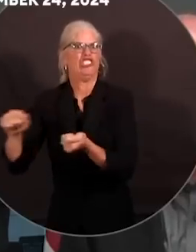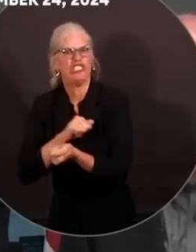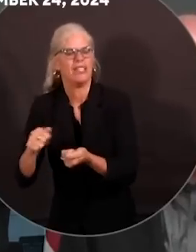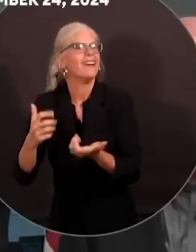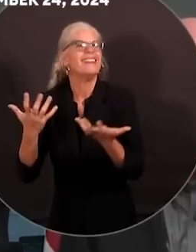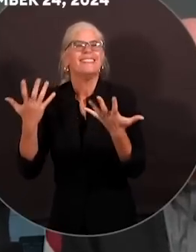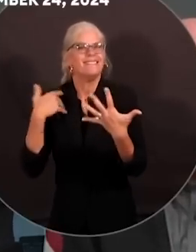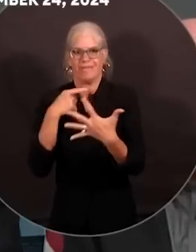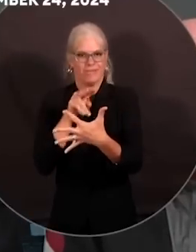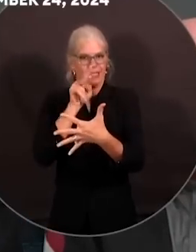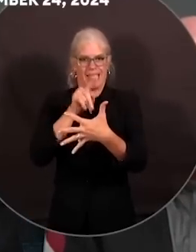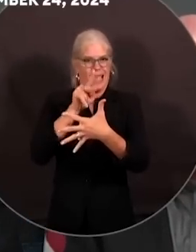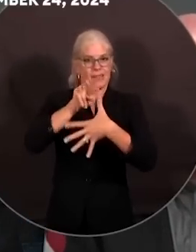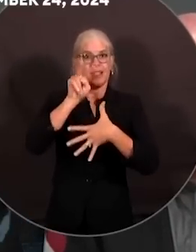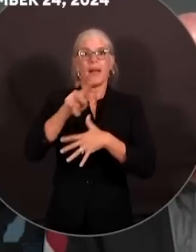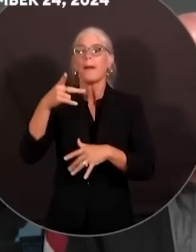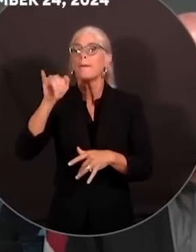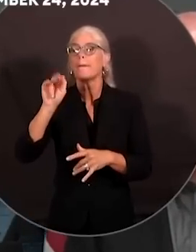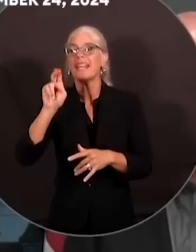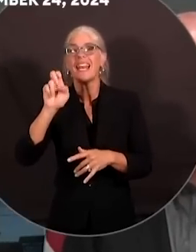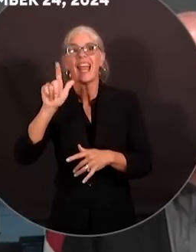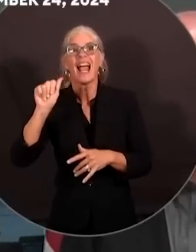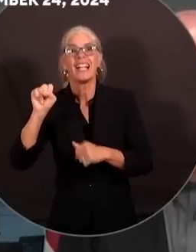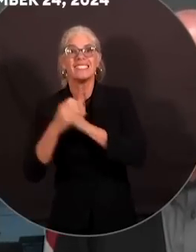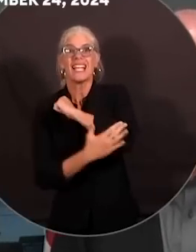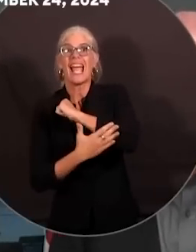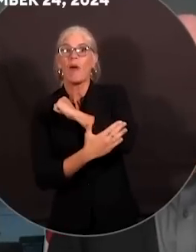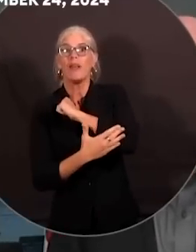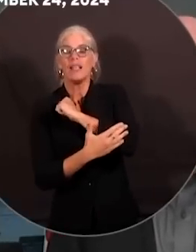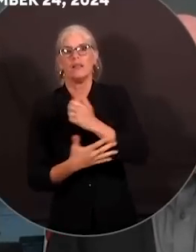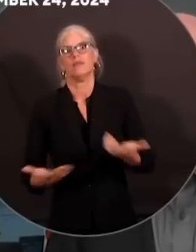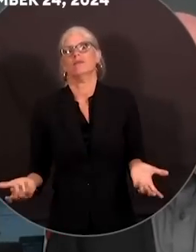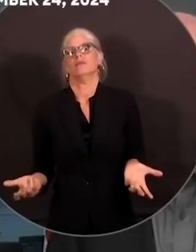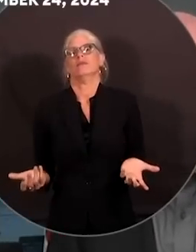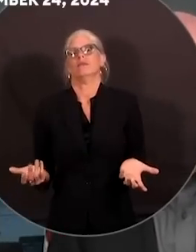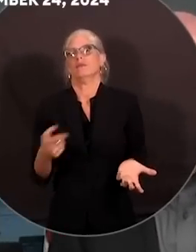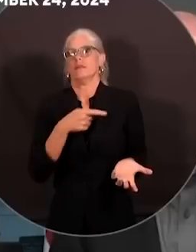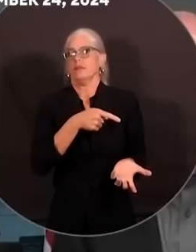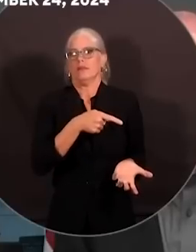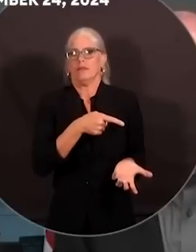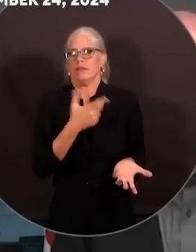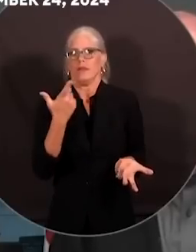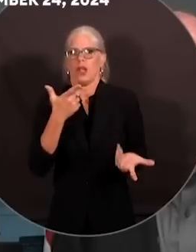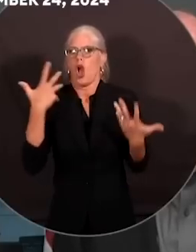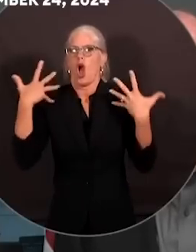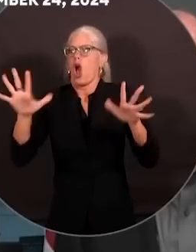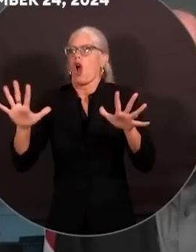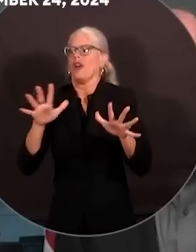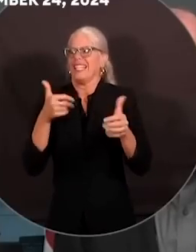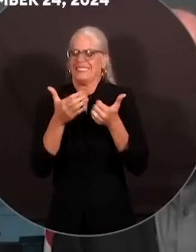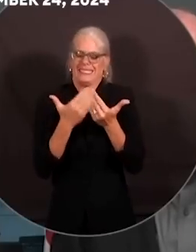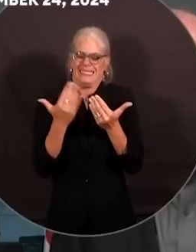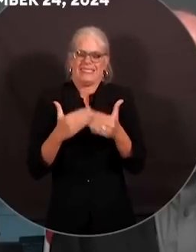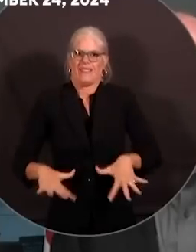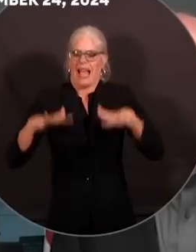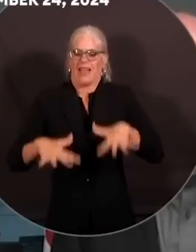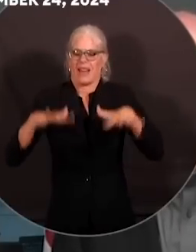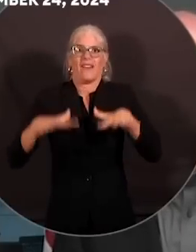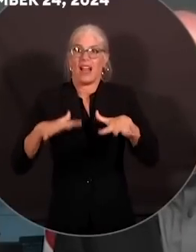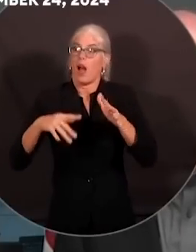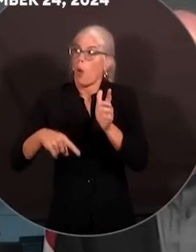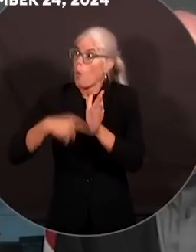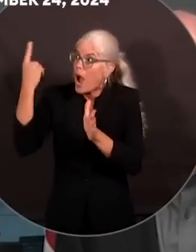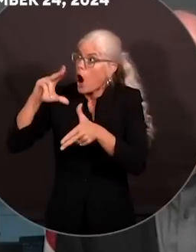Pinellas County doesn't need a hurricane to flood. I mean, I grew up there. It's a low-lying area. It's surrounded by